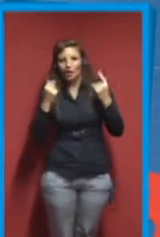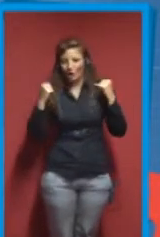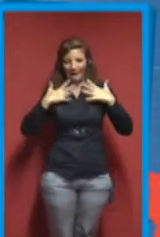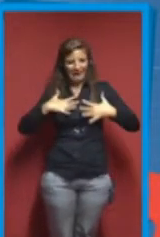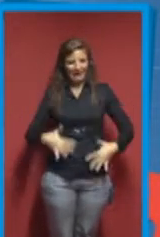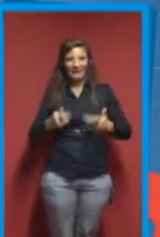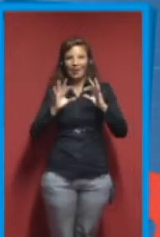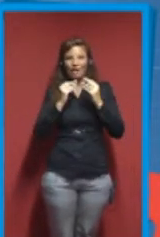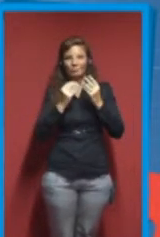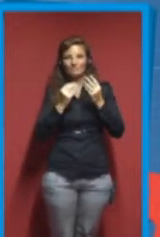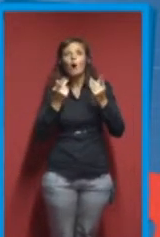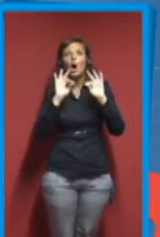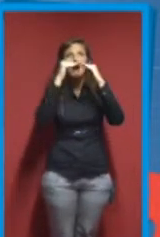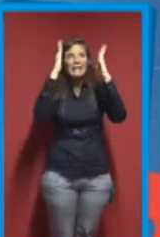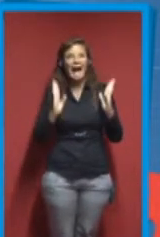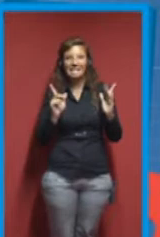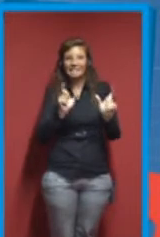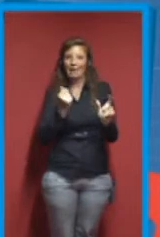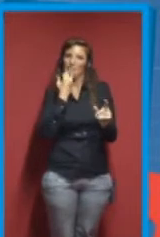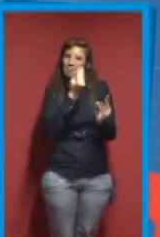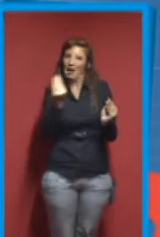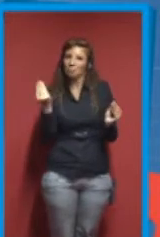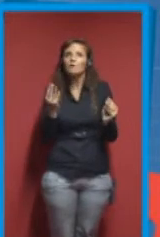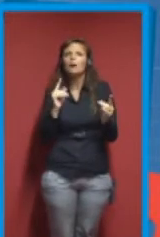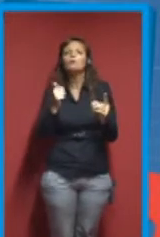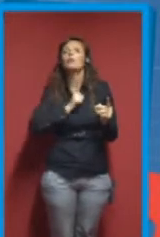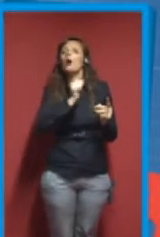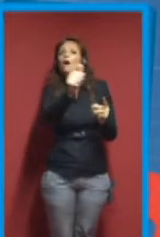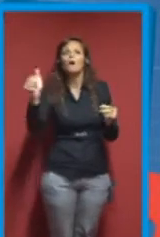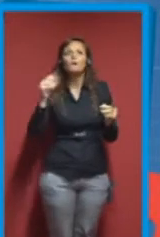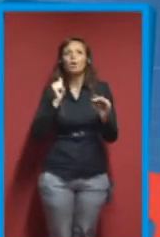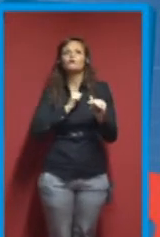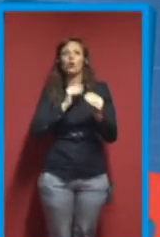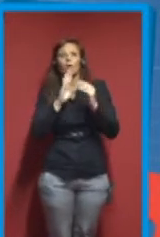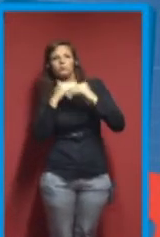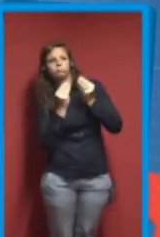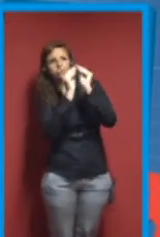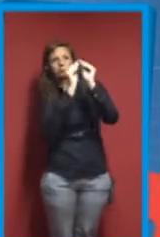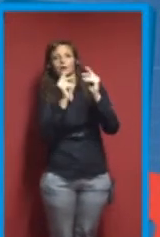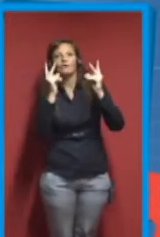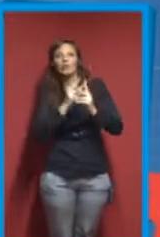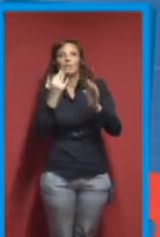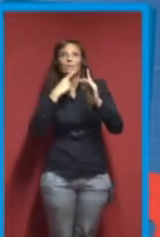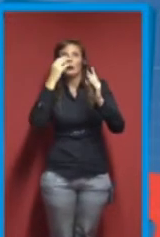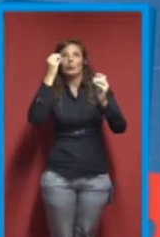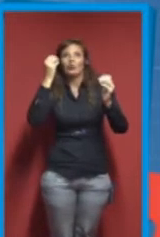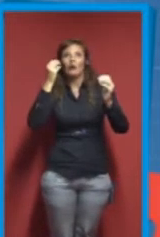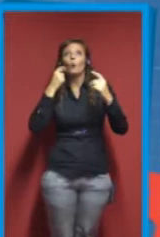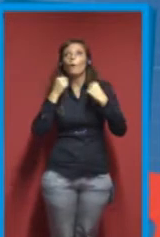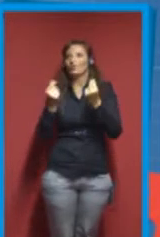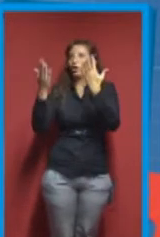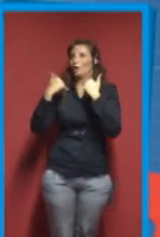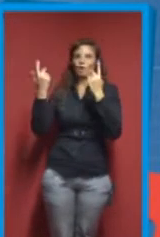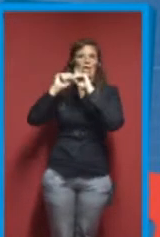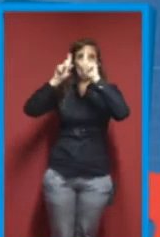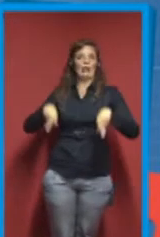creative play that you just don't get with the stuff that comes off the shelves. I'm glad hype came up. There is tons of